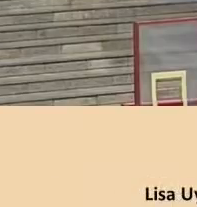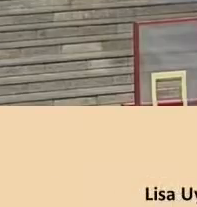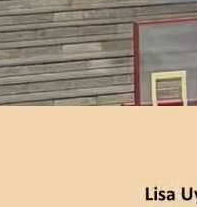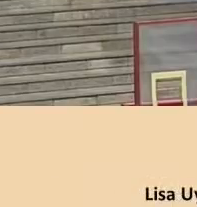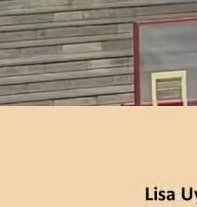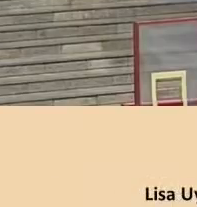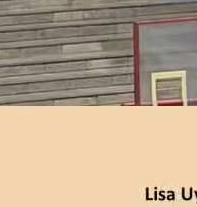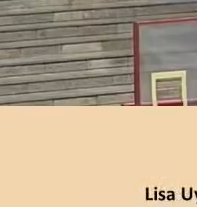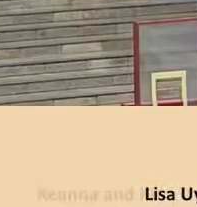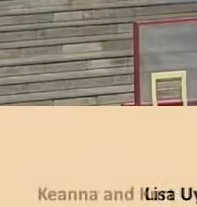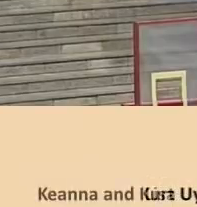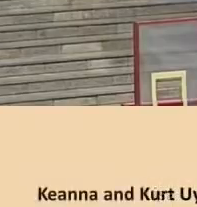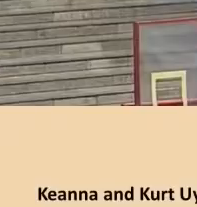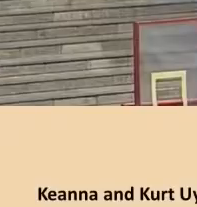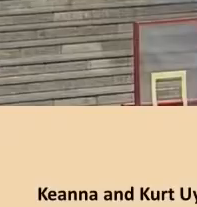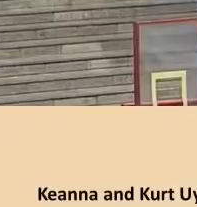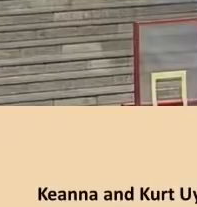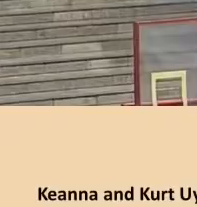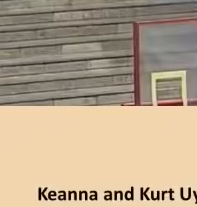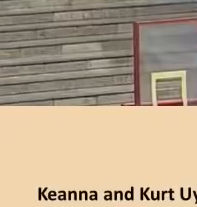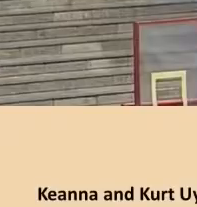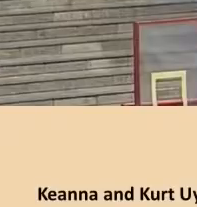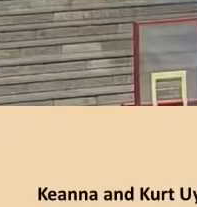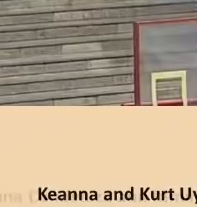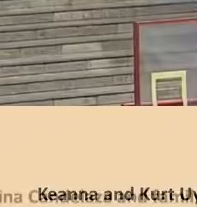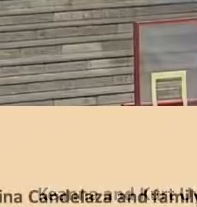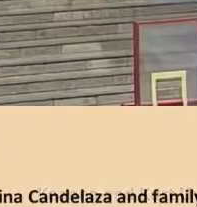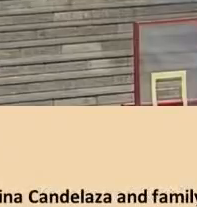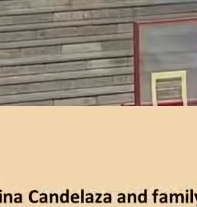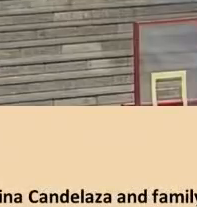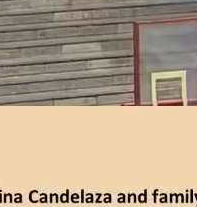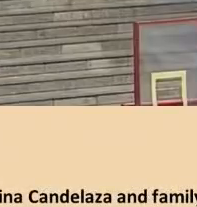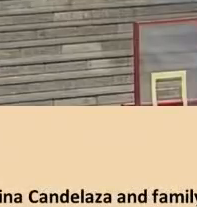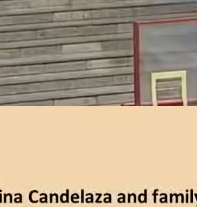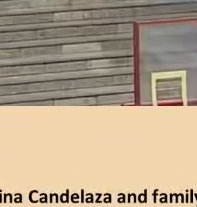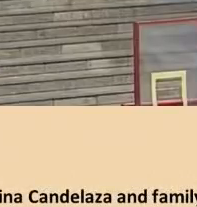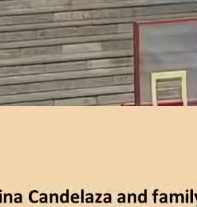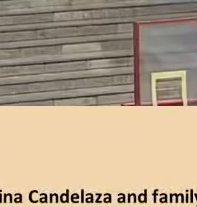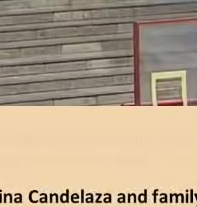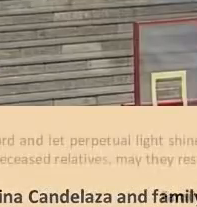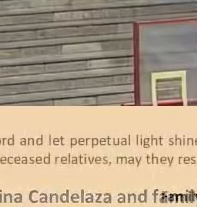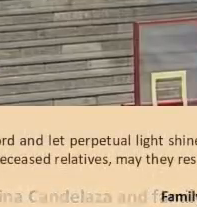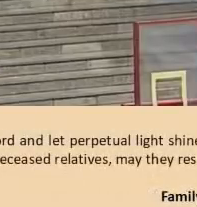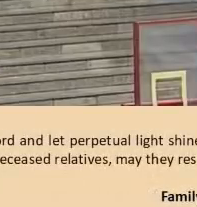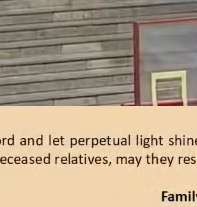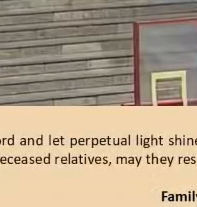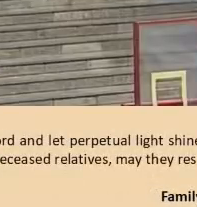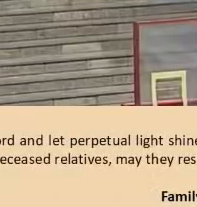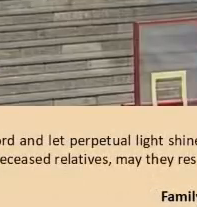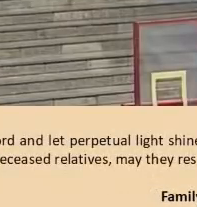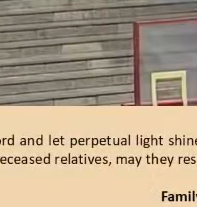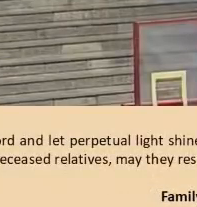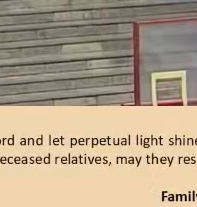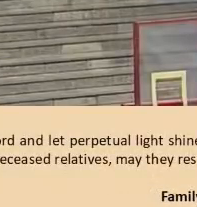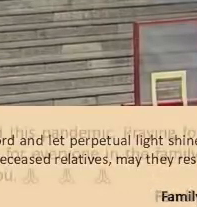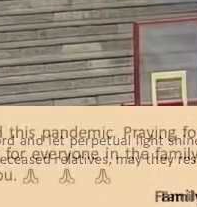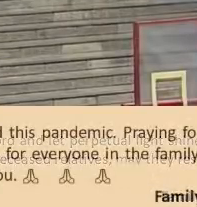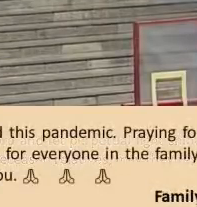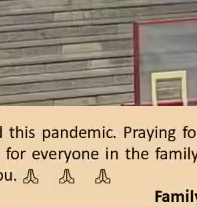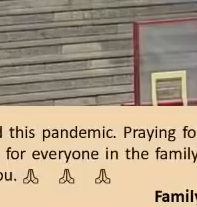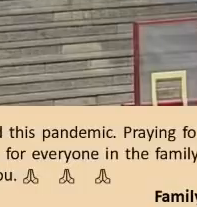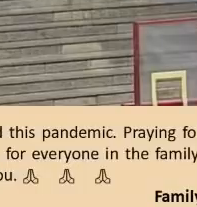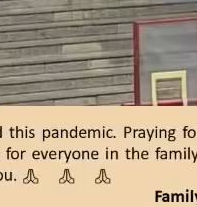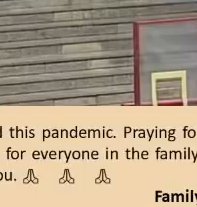womb, Jesus. Holy Mary, Mother of God, pray for us sinners, now and at the hour of